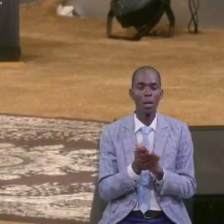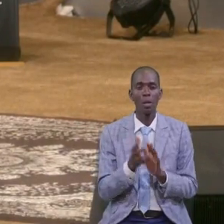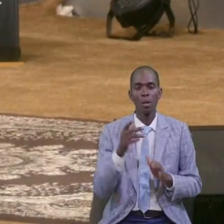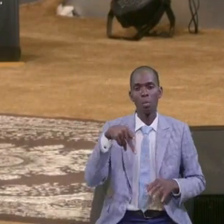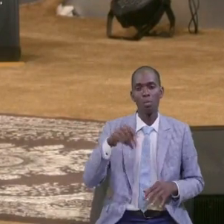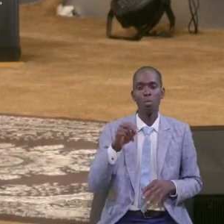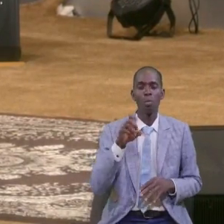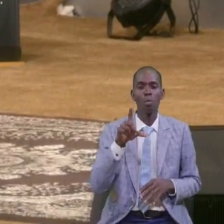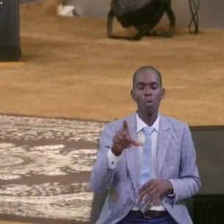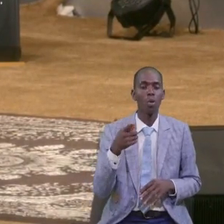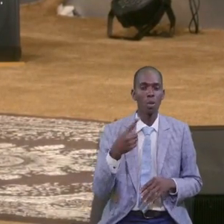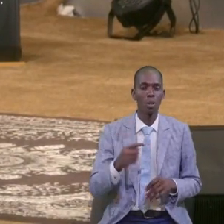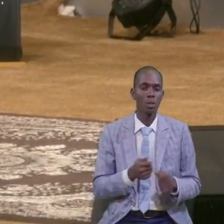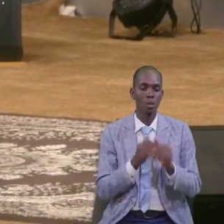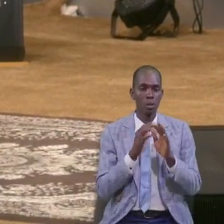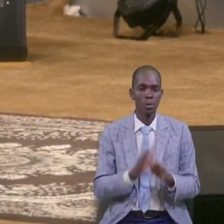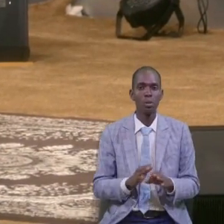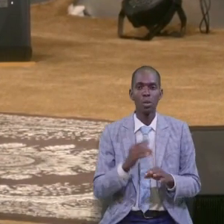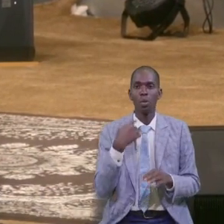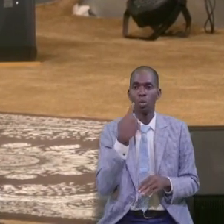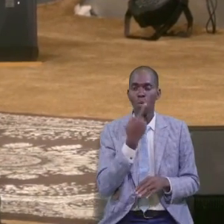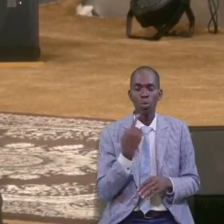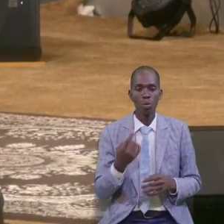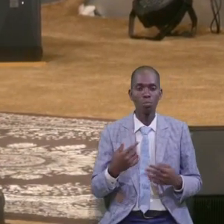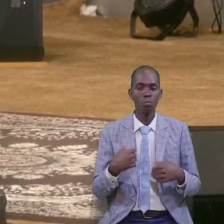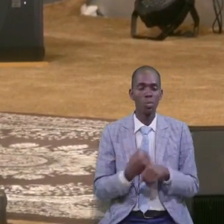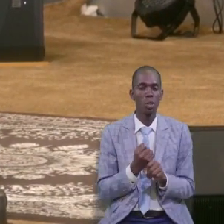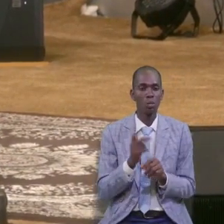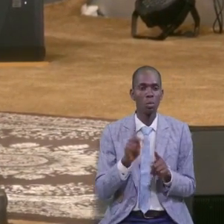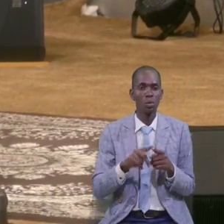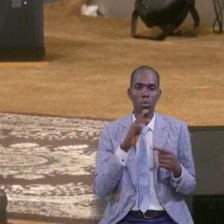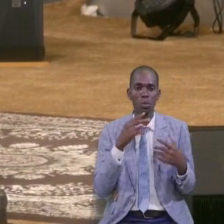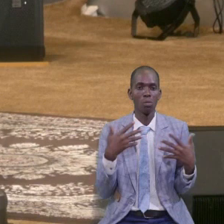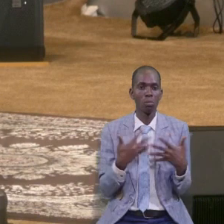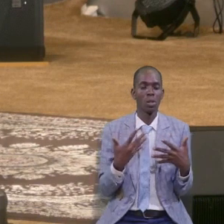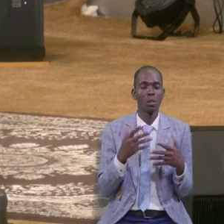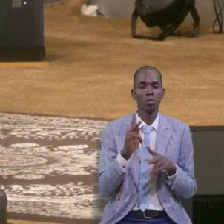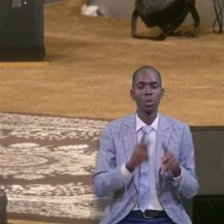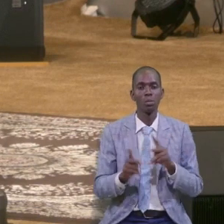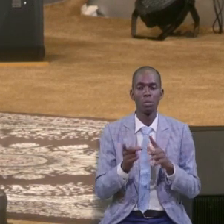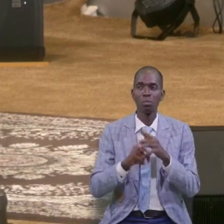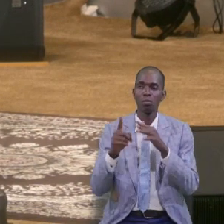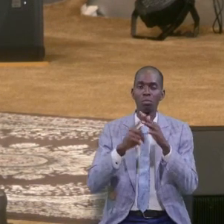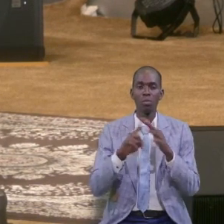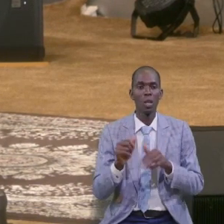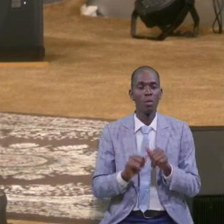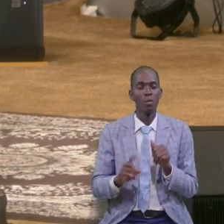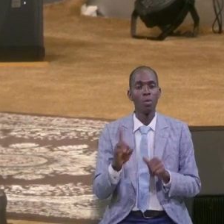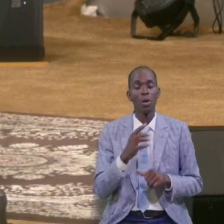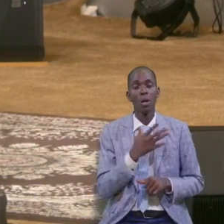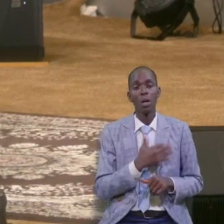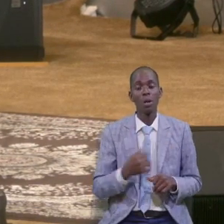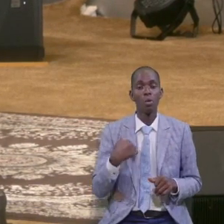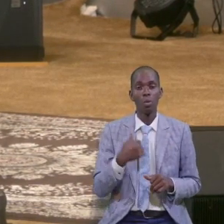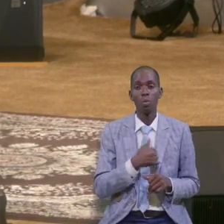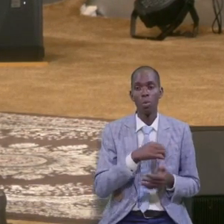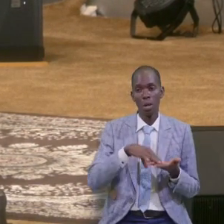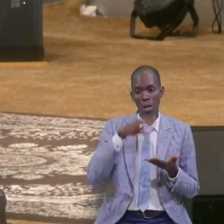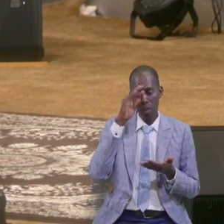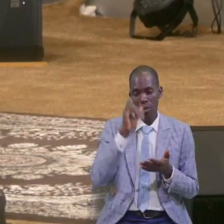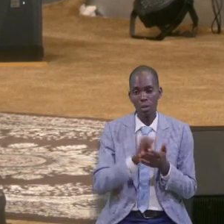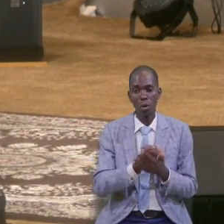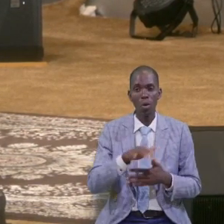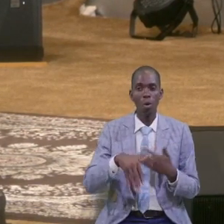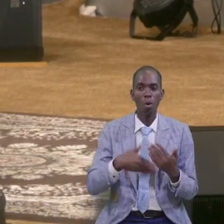He breathed threatenings on them, and they were scattered. And we're told that they that were scattered